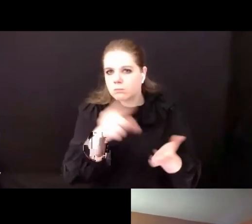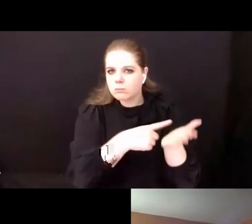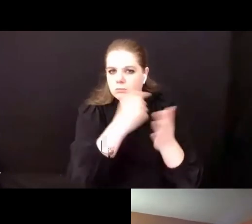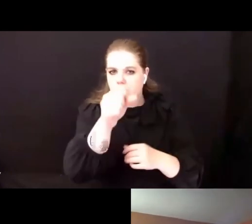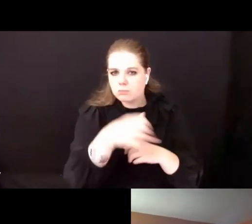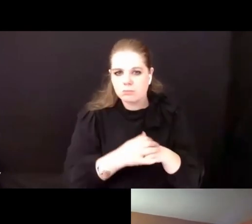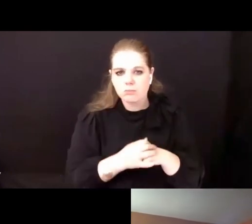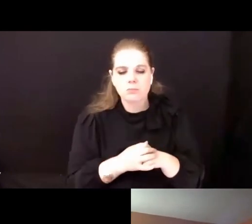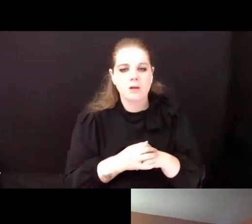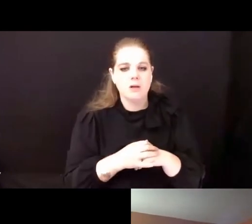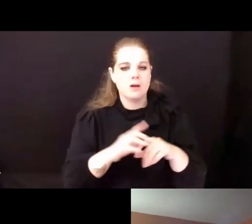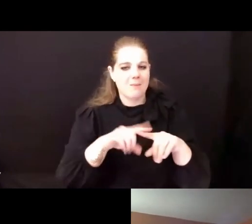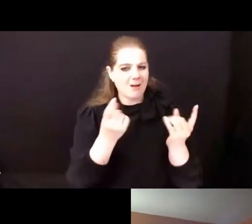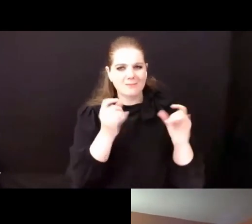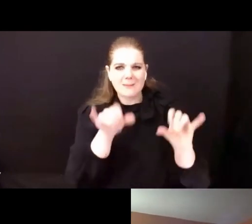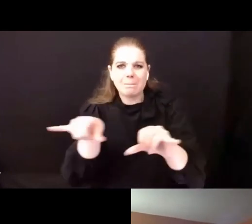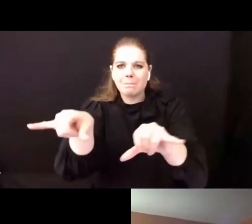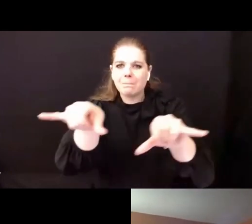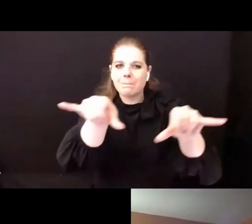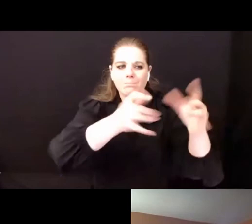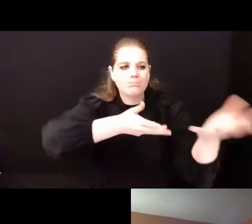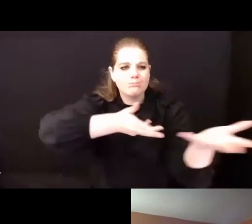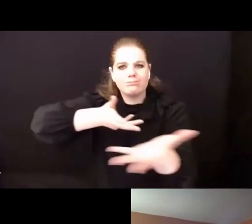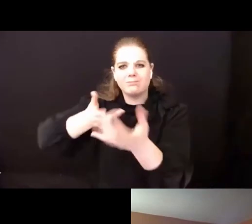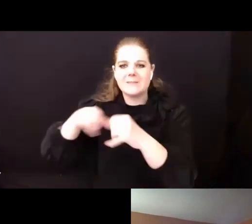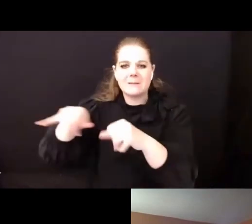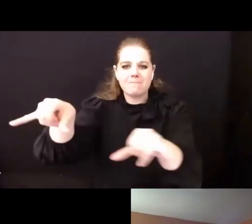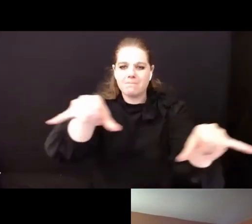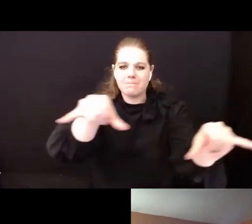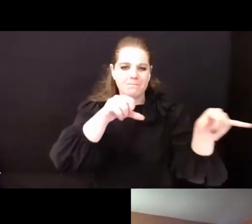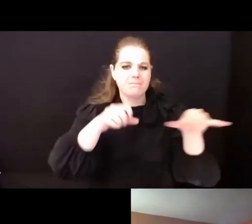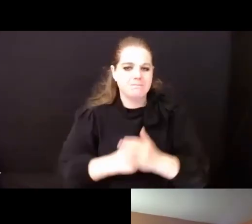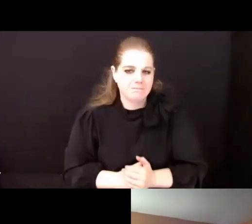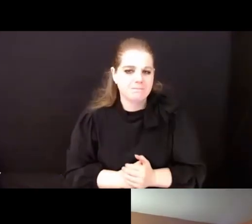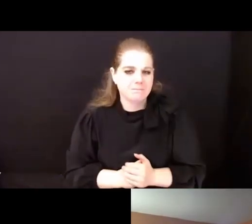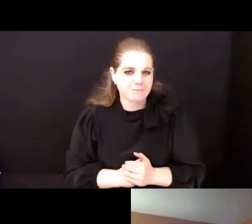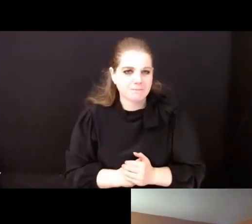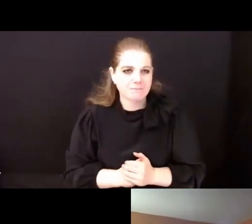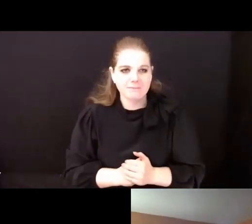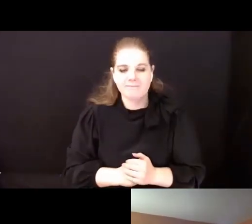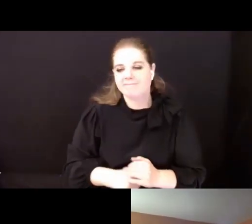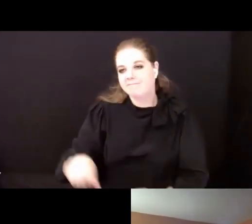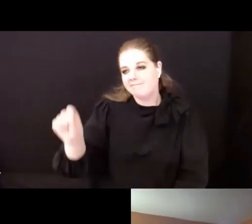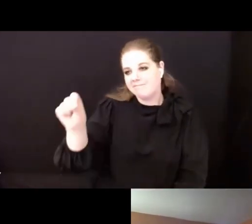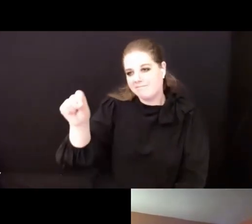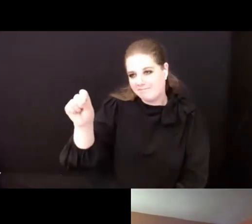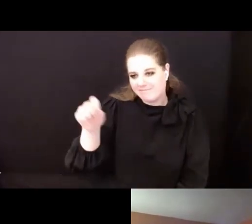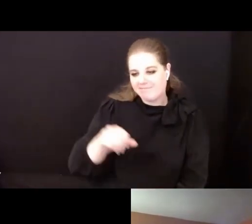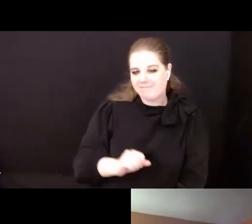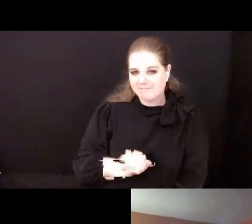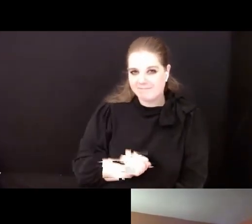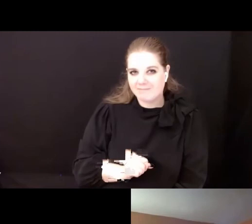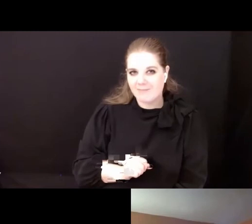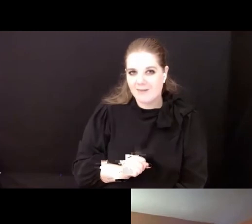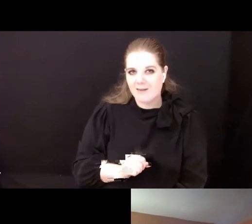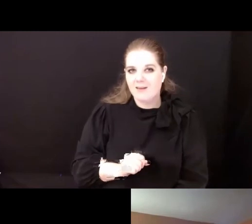like you would anyone else. Yeah, just make things